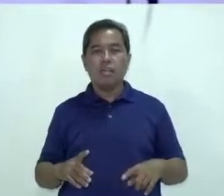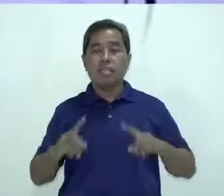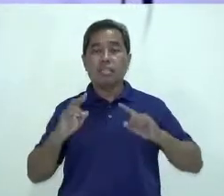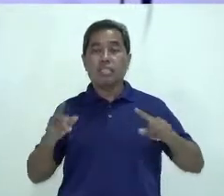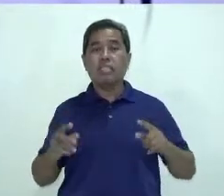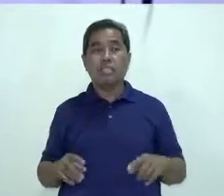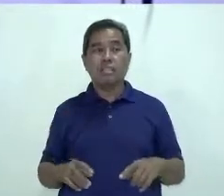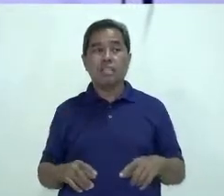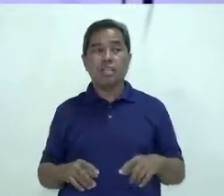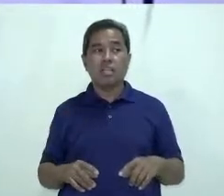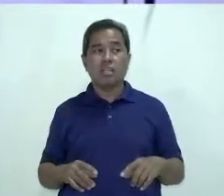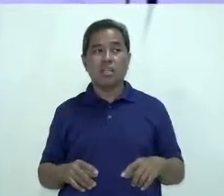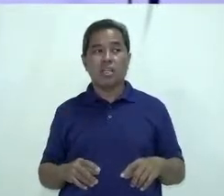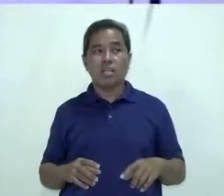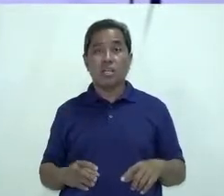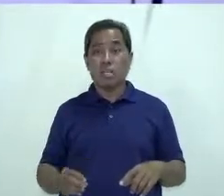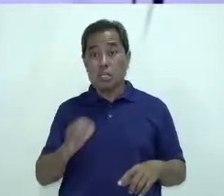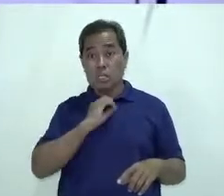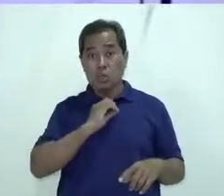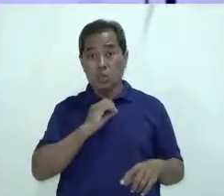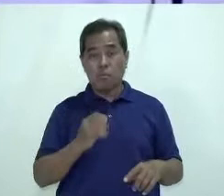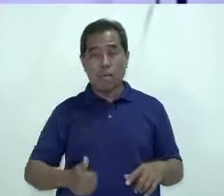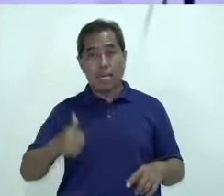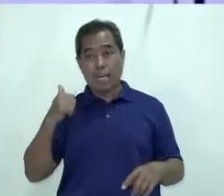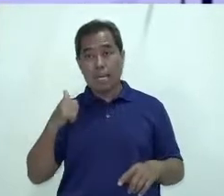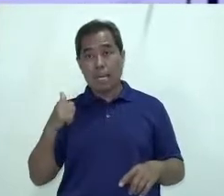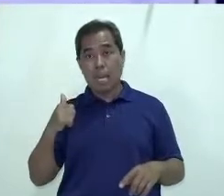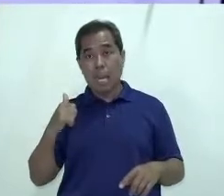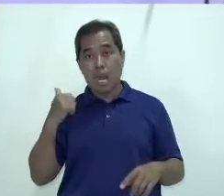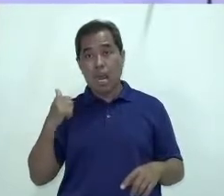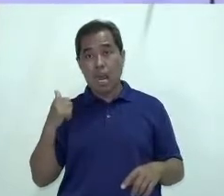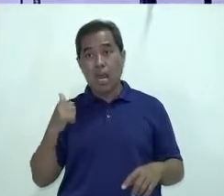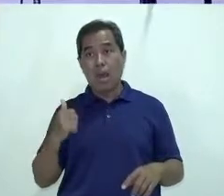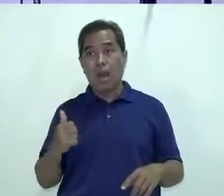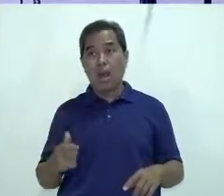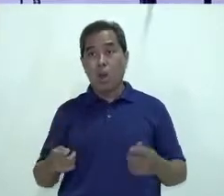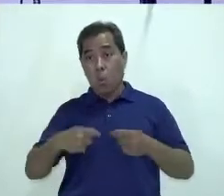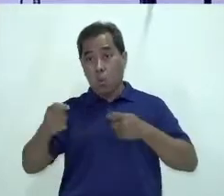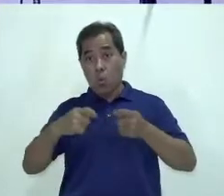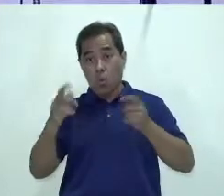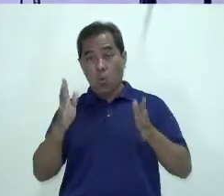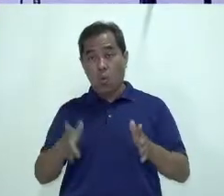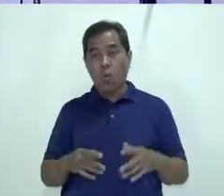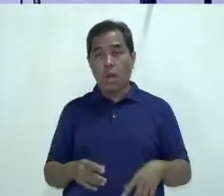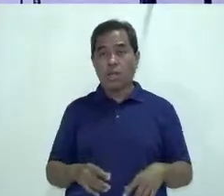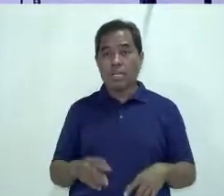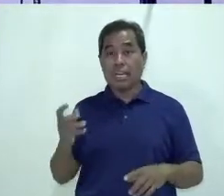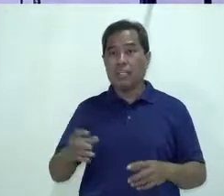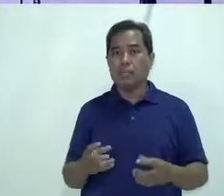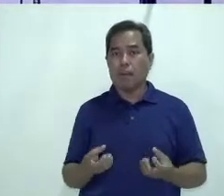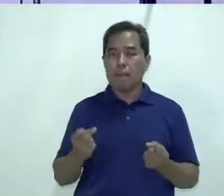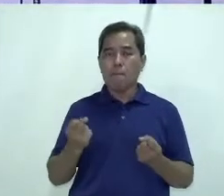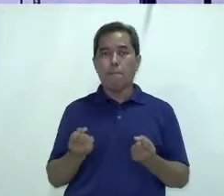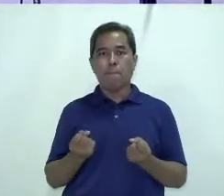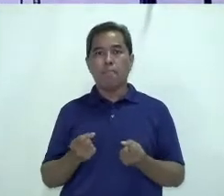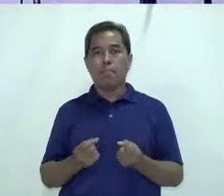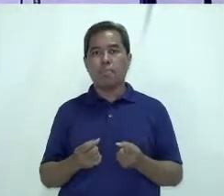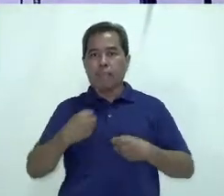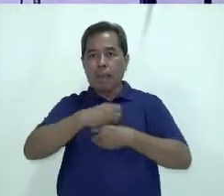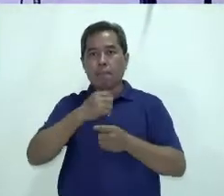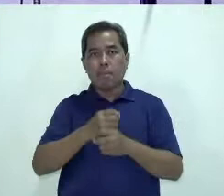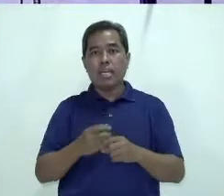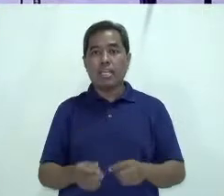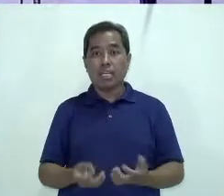slave was actually owned by another. So she was employed by another. And apparently they were making money from her